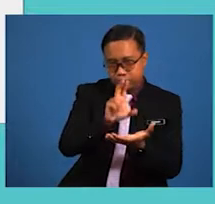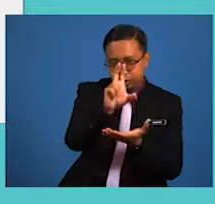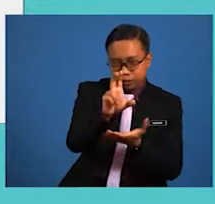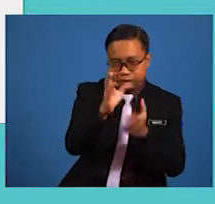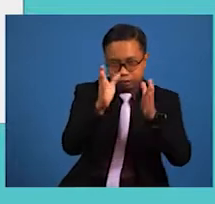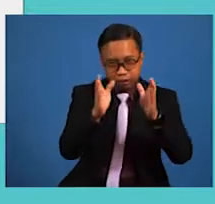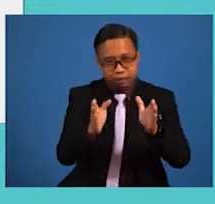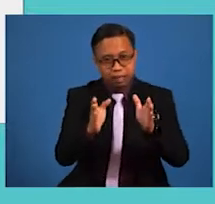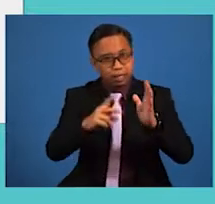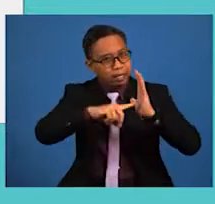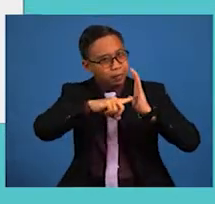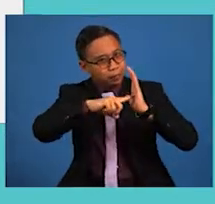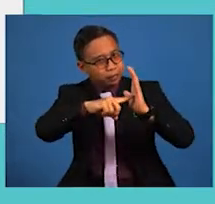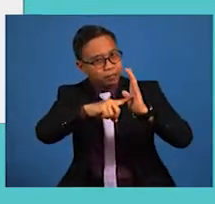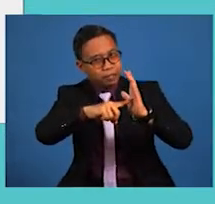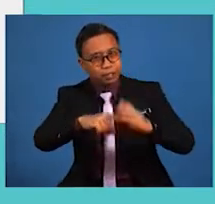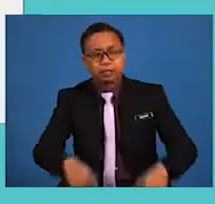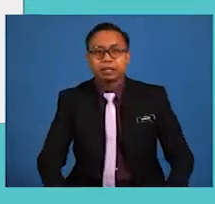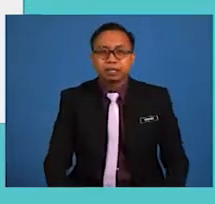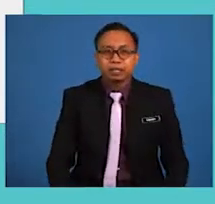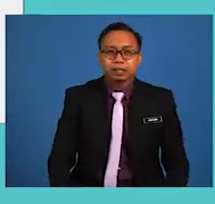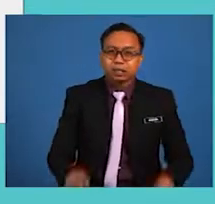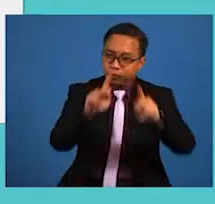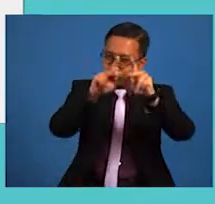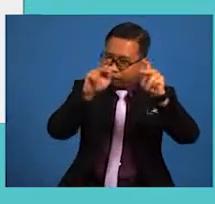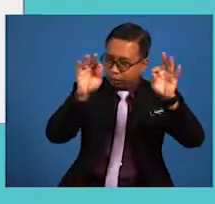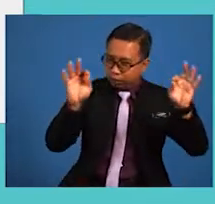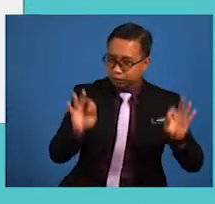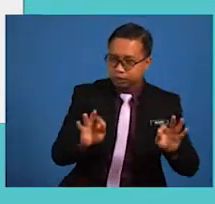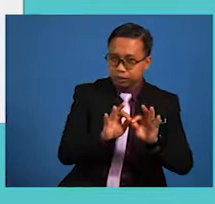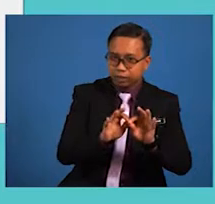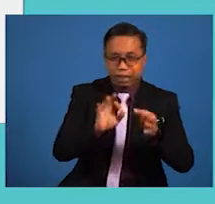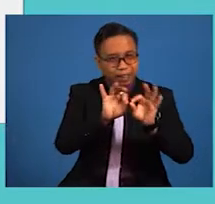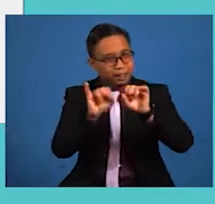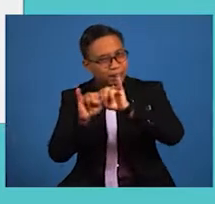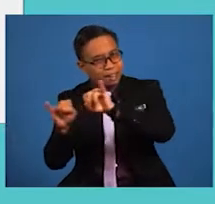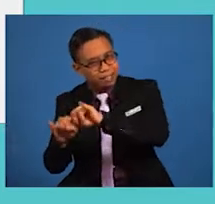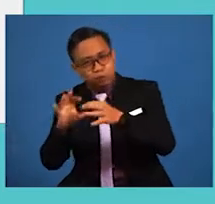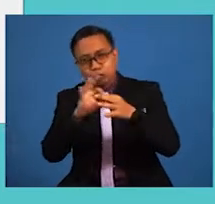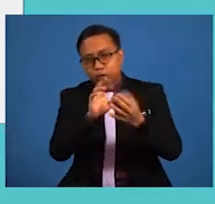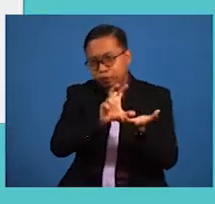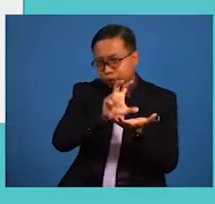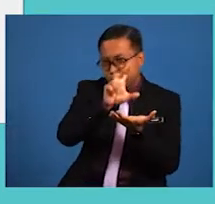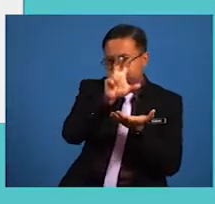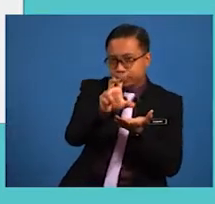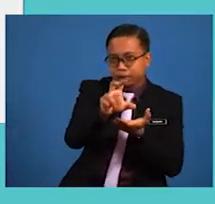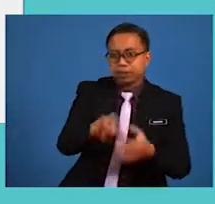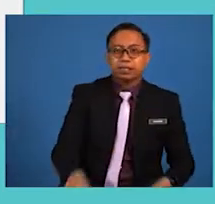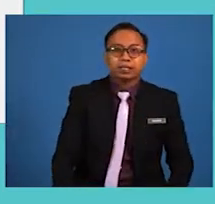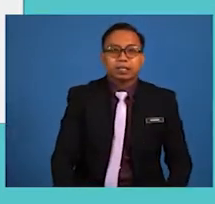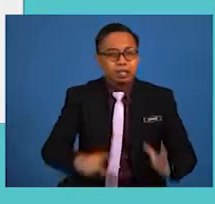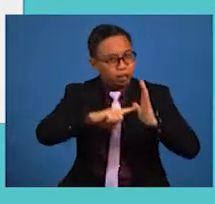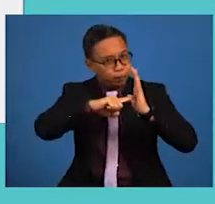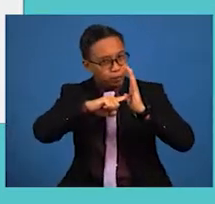which is represented by the figures, and types of investments, which are